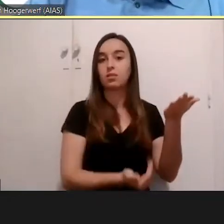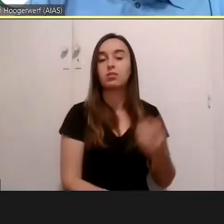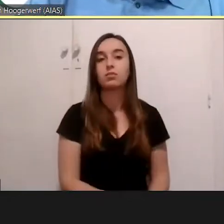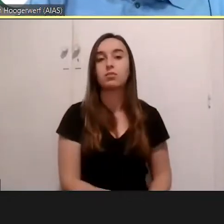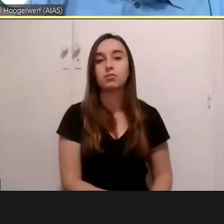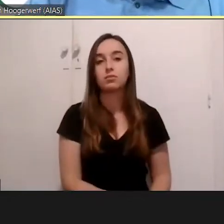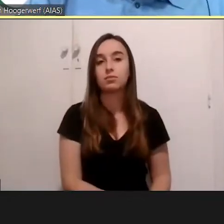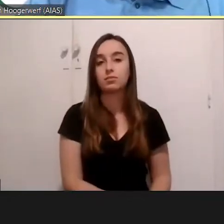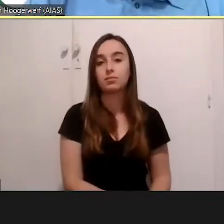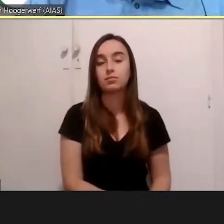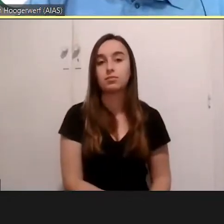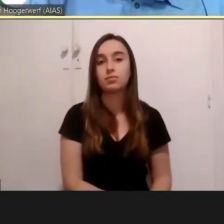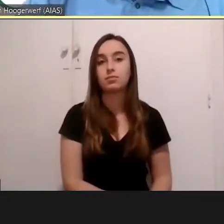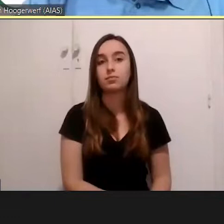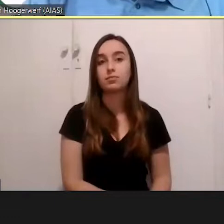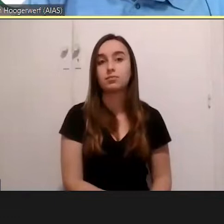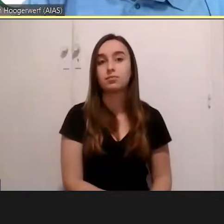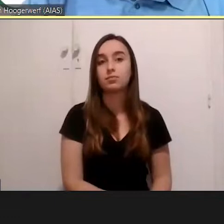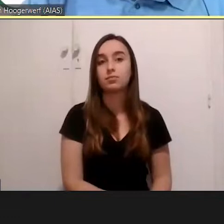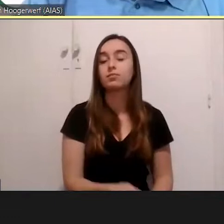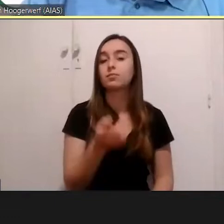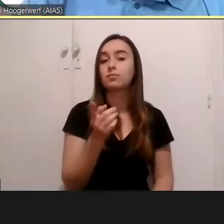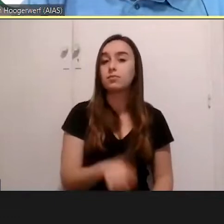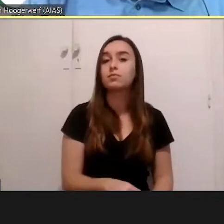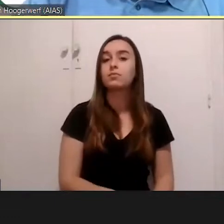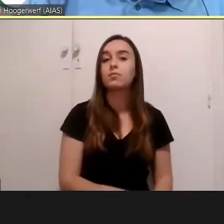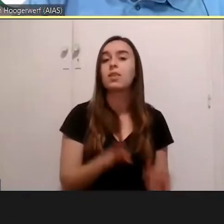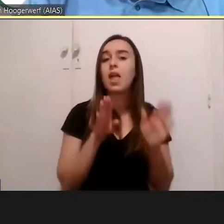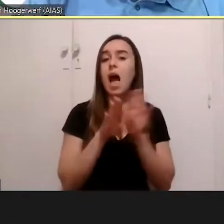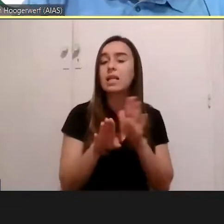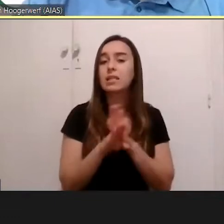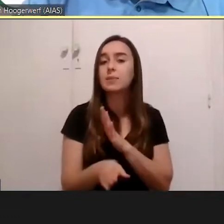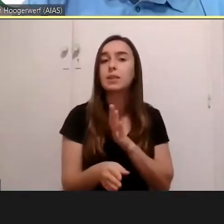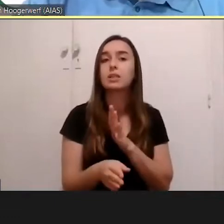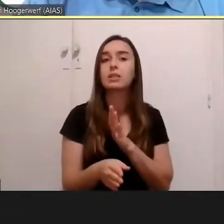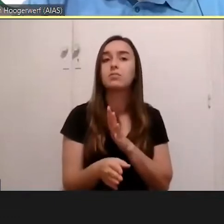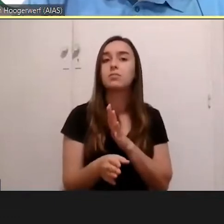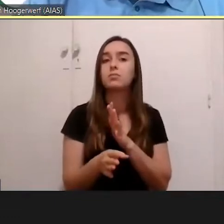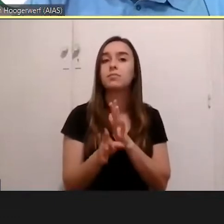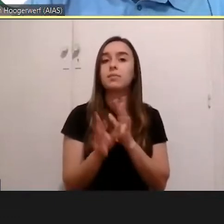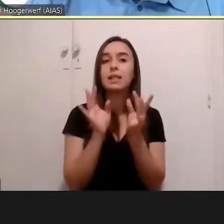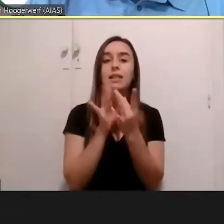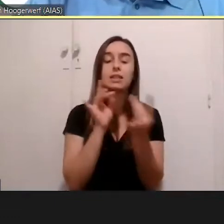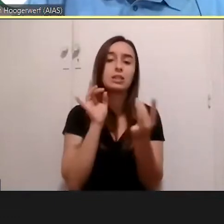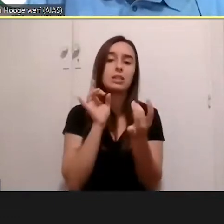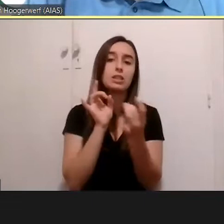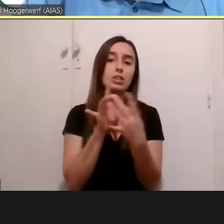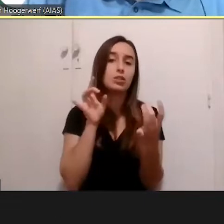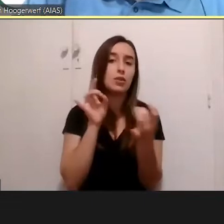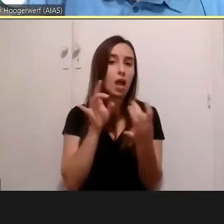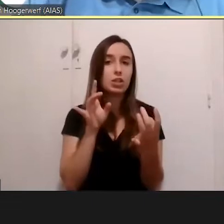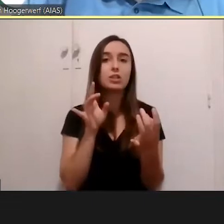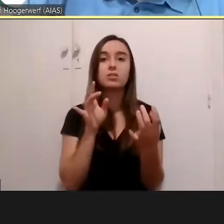And then the more classical interpretation of accessibility, which is the interaction with the digital environment. So the human machine or the